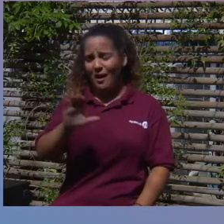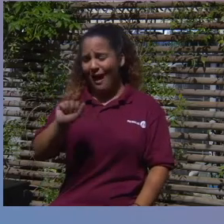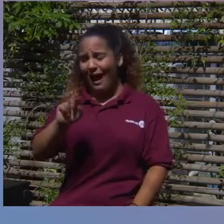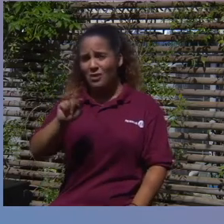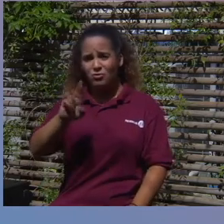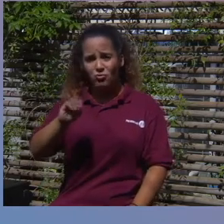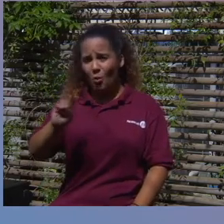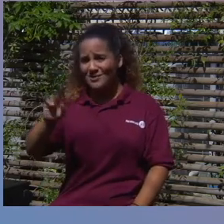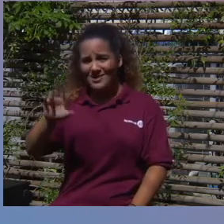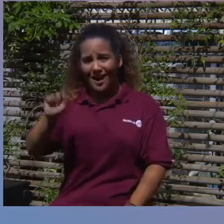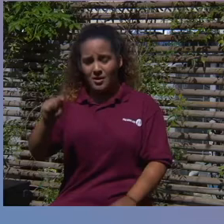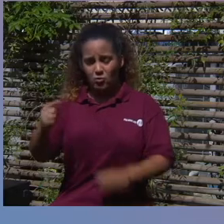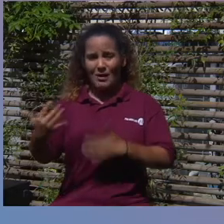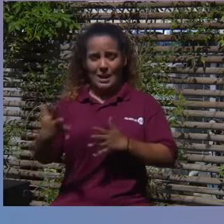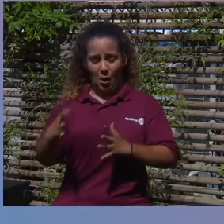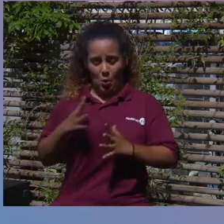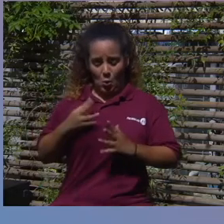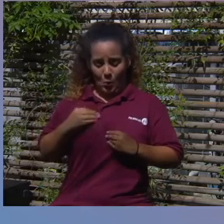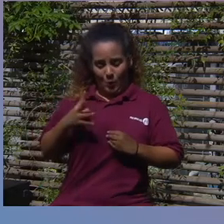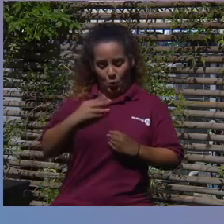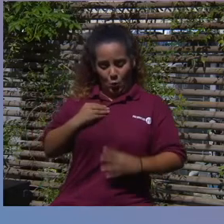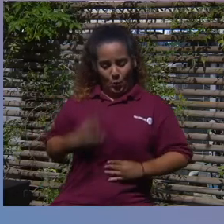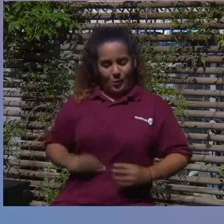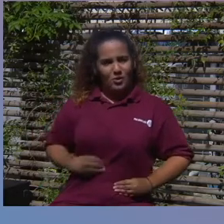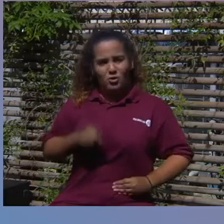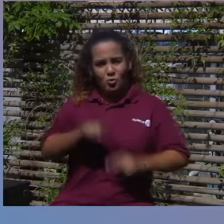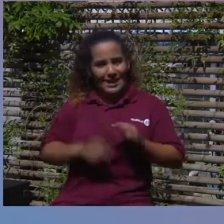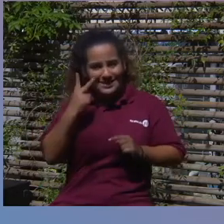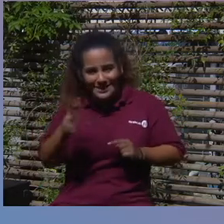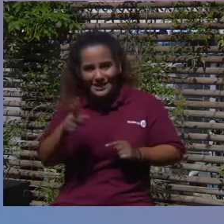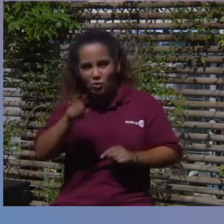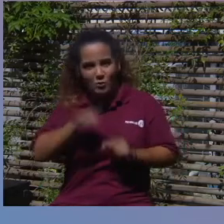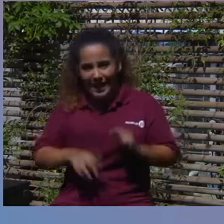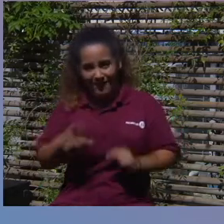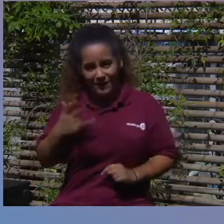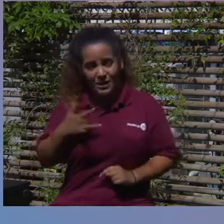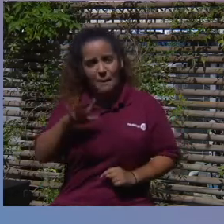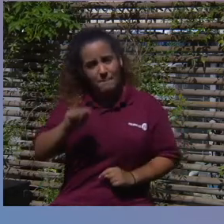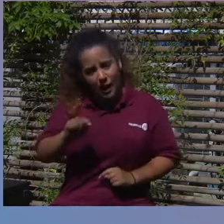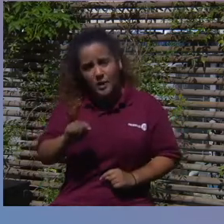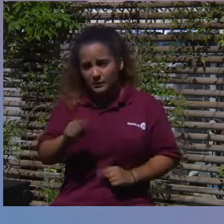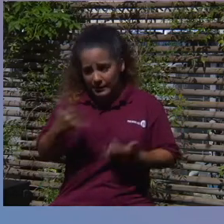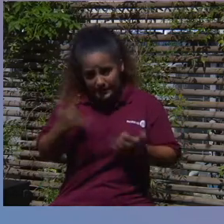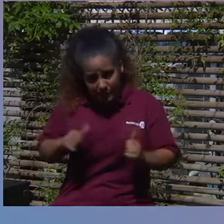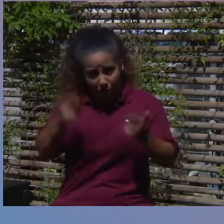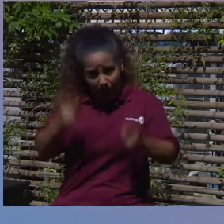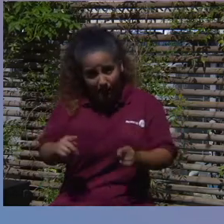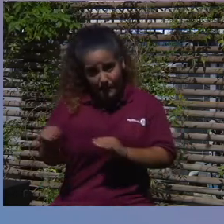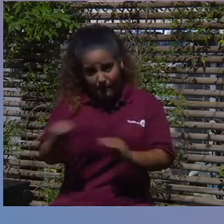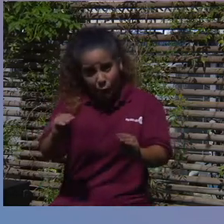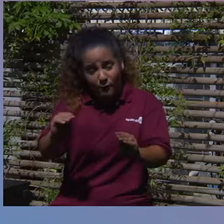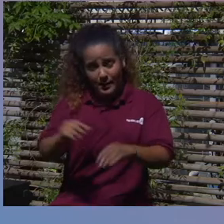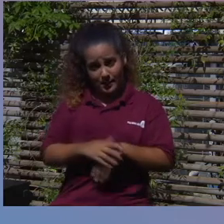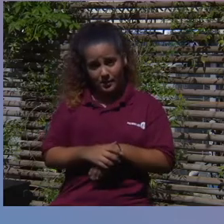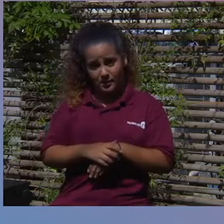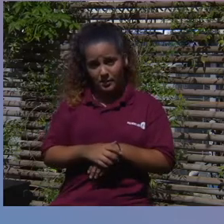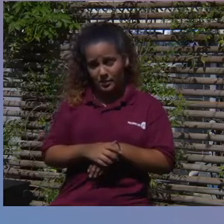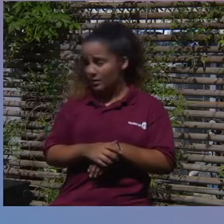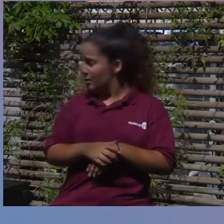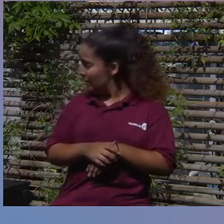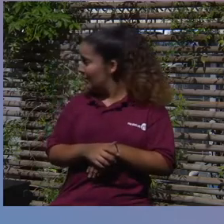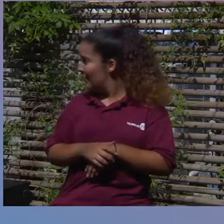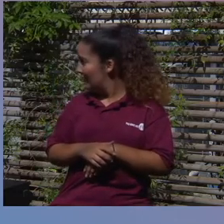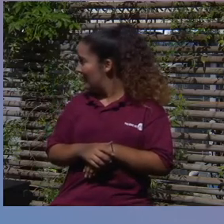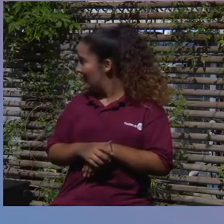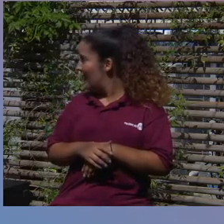You can't see it. You can't feel it. But there is movement. Yeah. This thing ain't what you think it is. Okay. It might